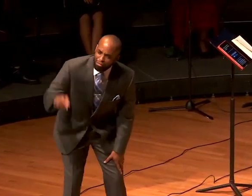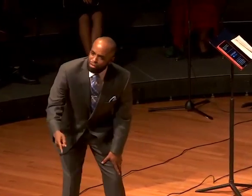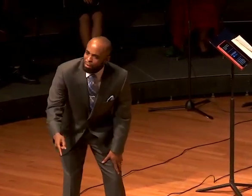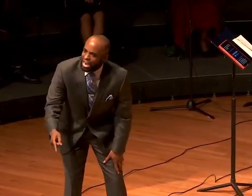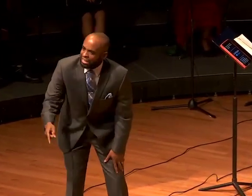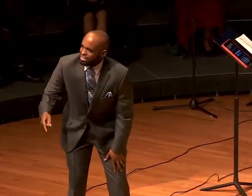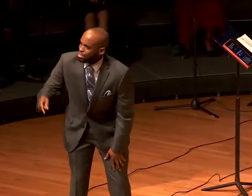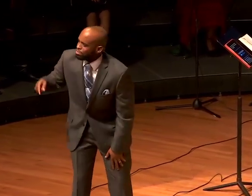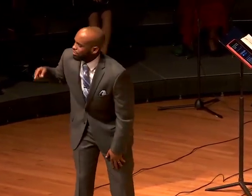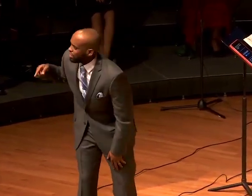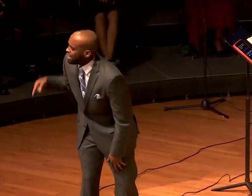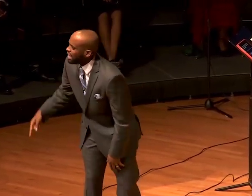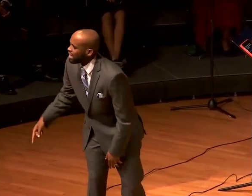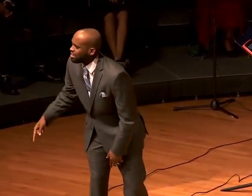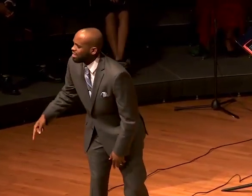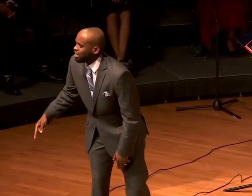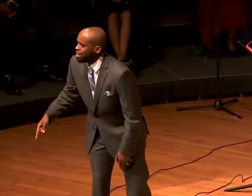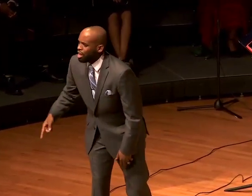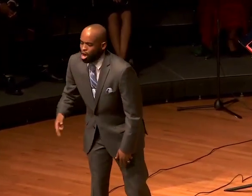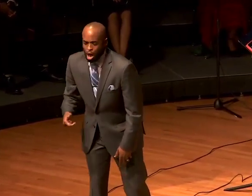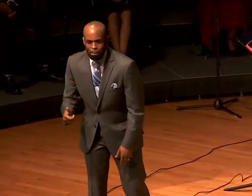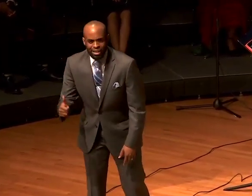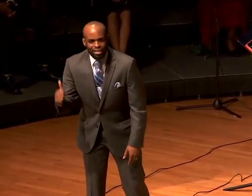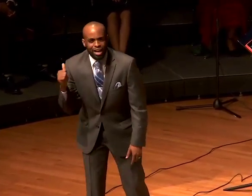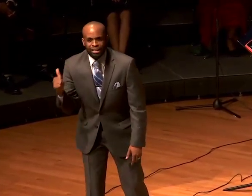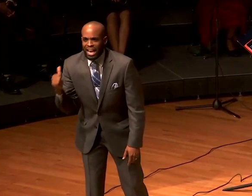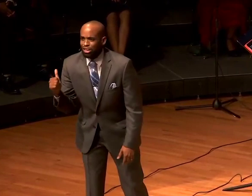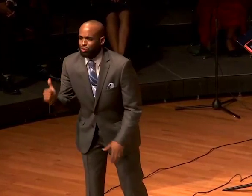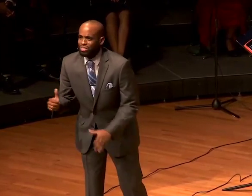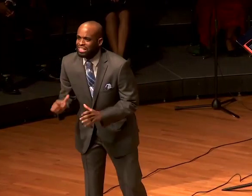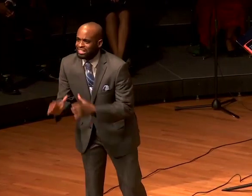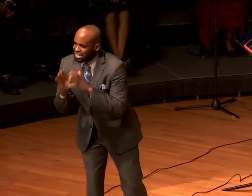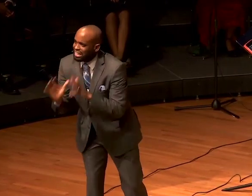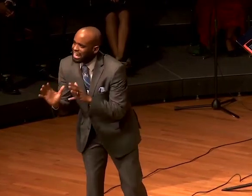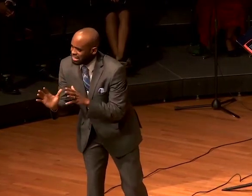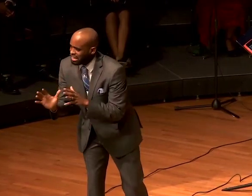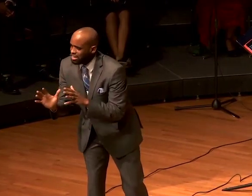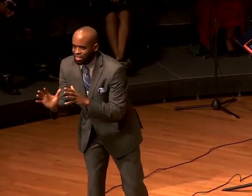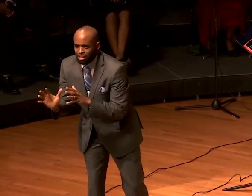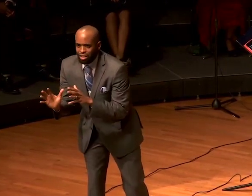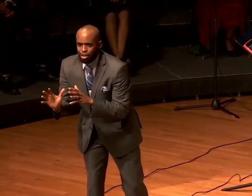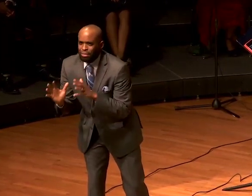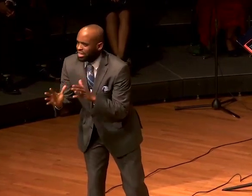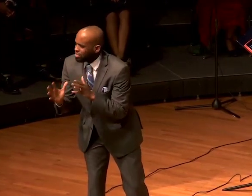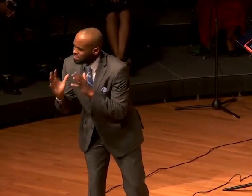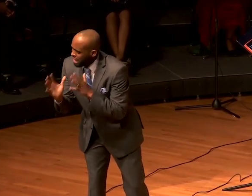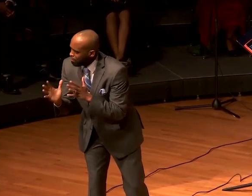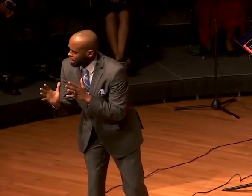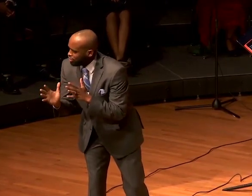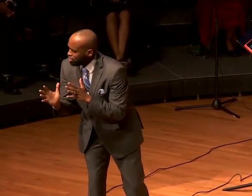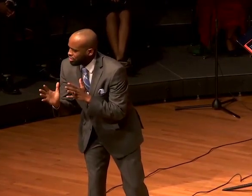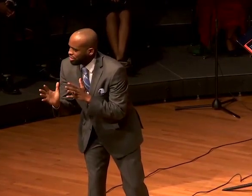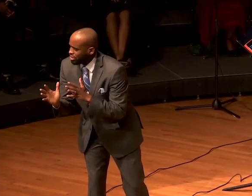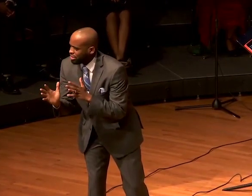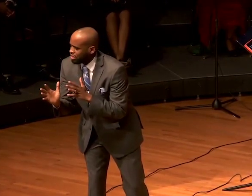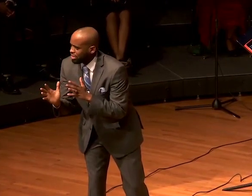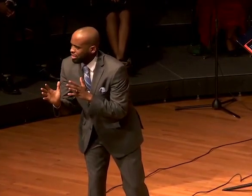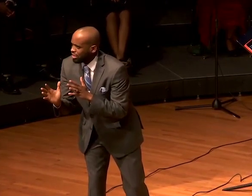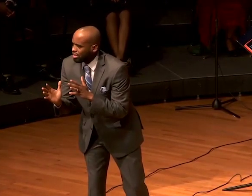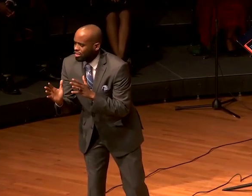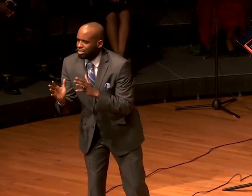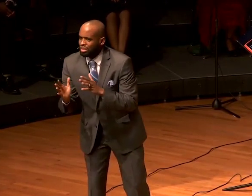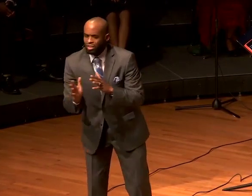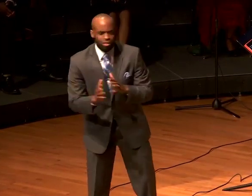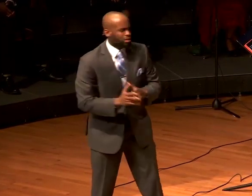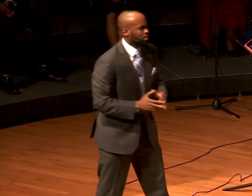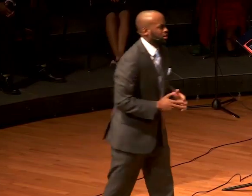And everybody seems to forget about a young cat who's disconnected because of damage.